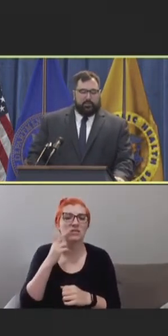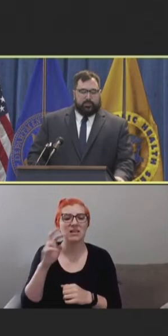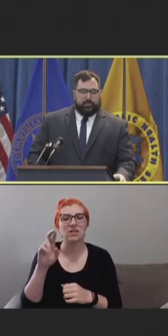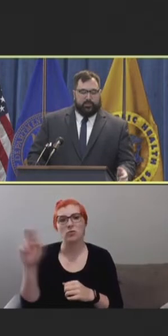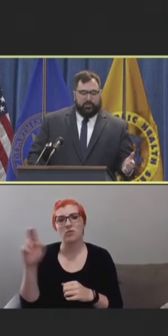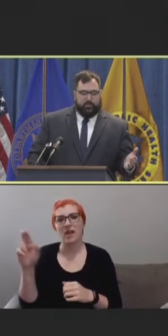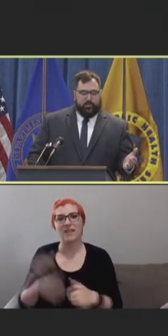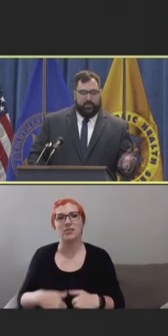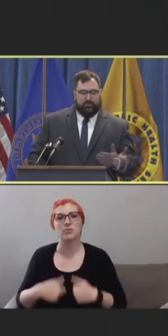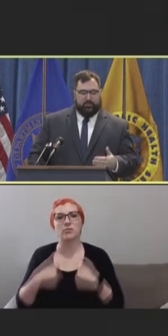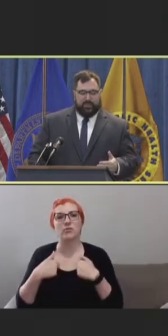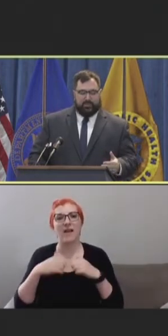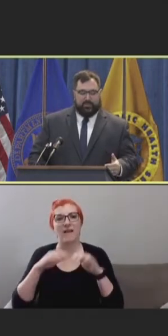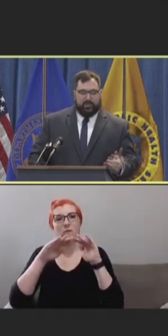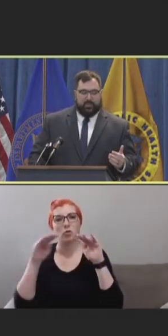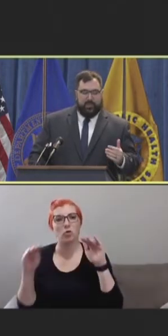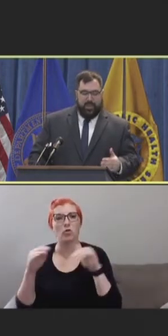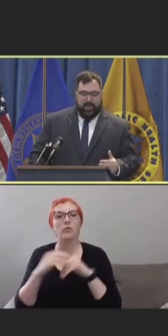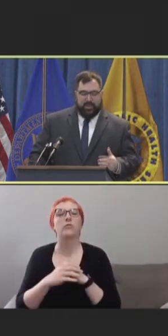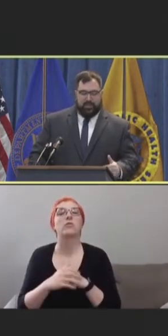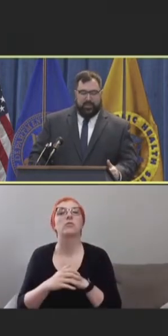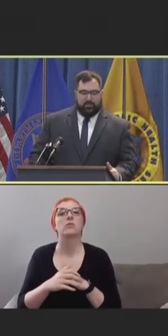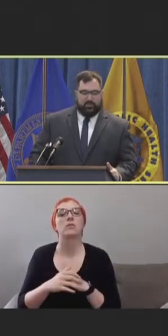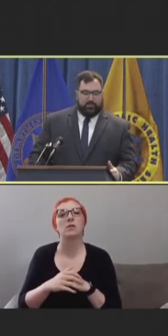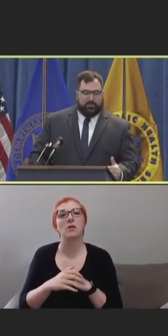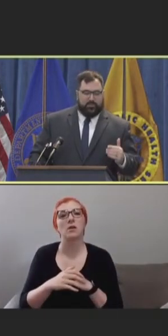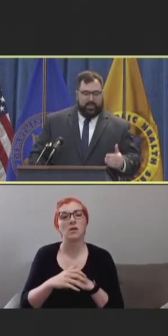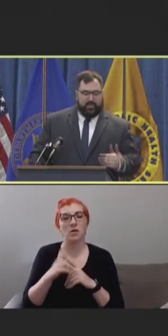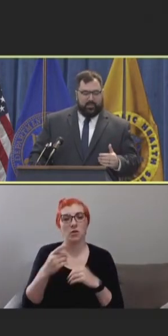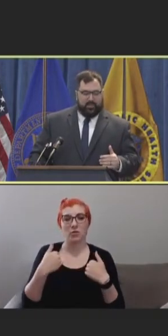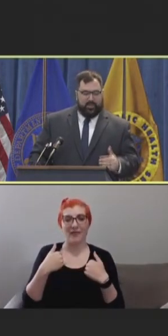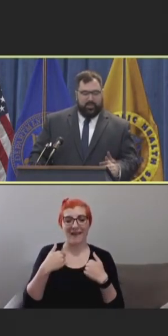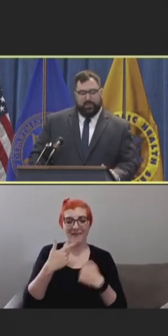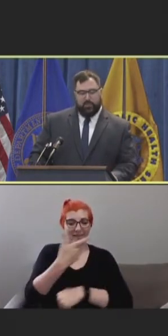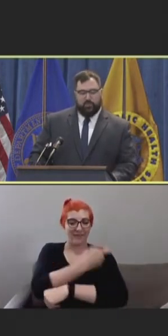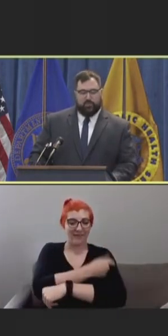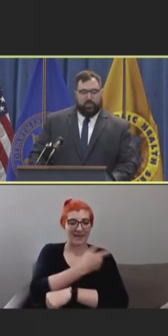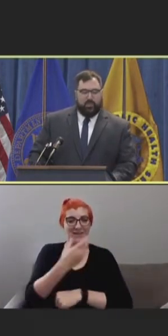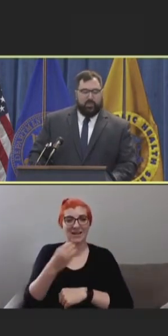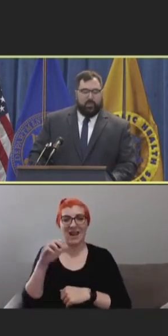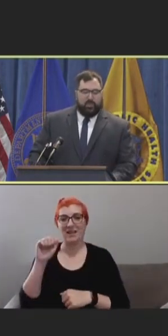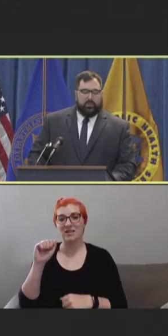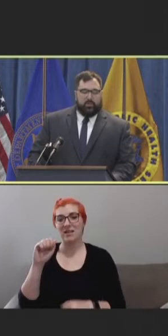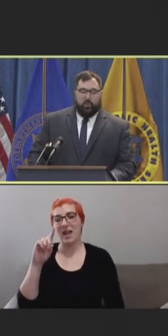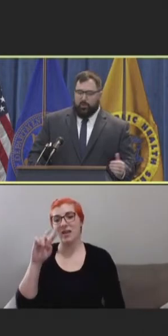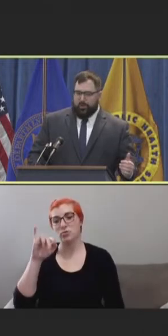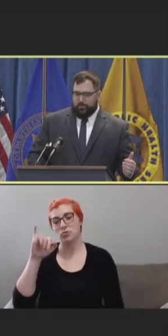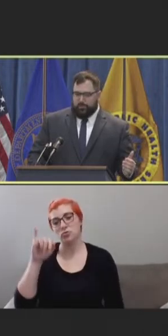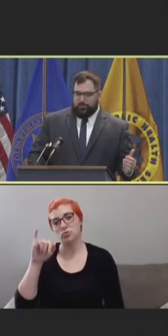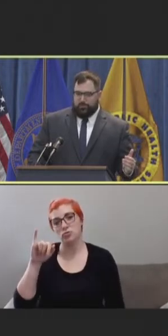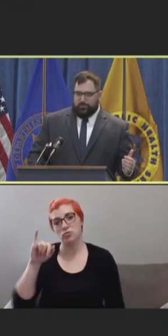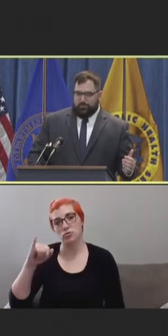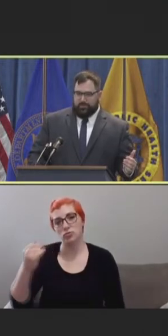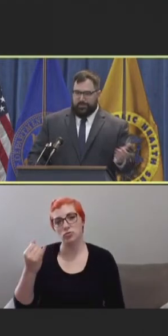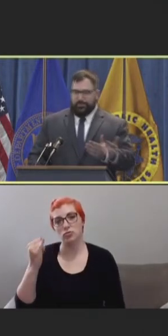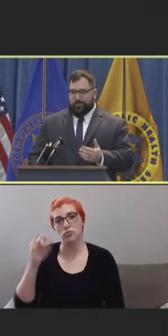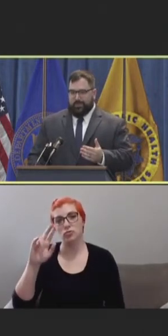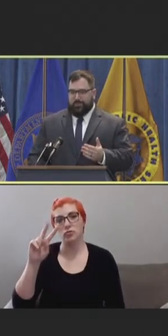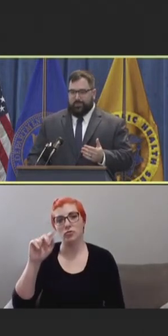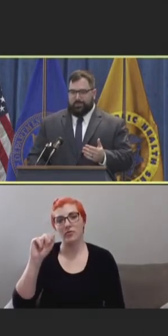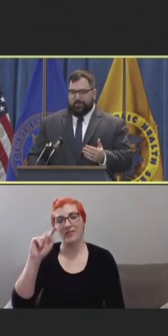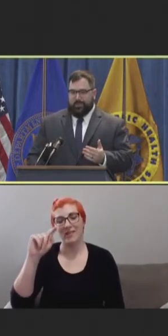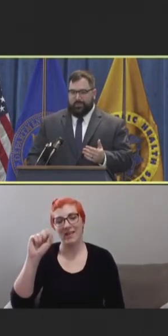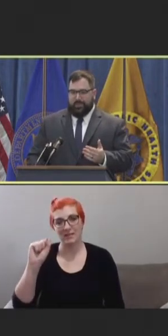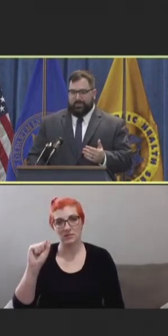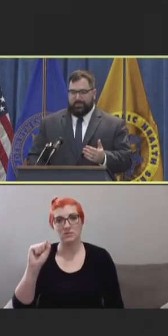that when you have a vaccine and an adjuvant at the high dose, you are able to significantly